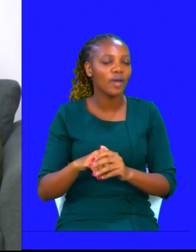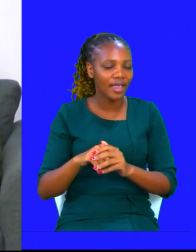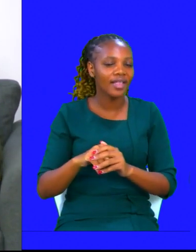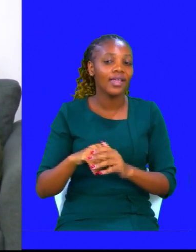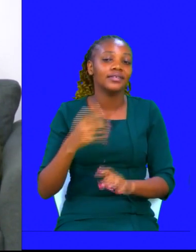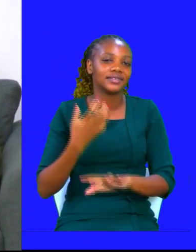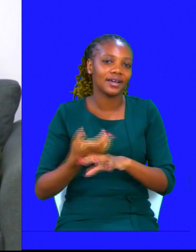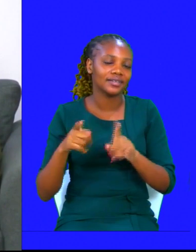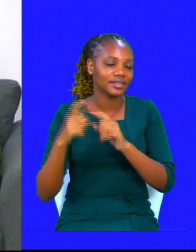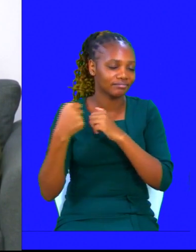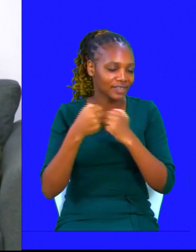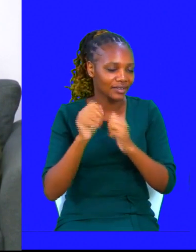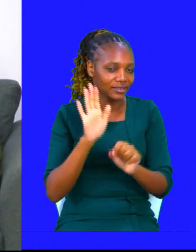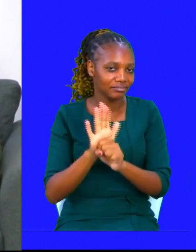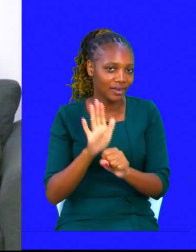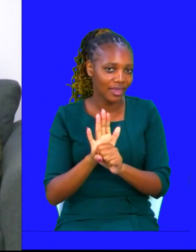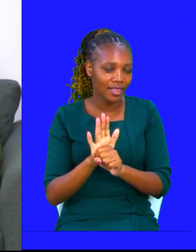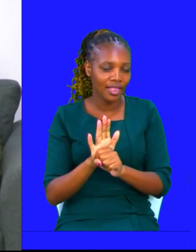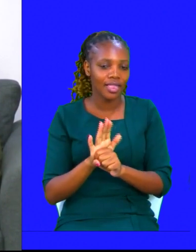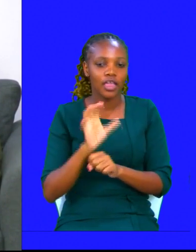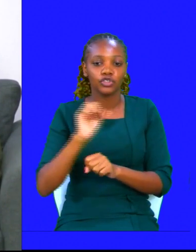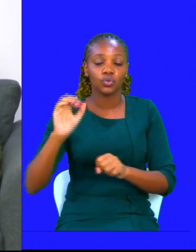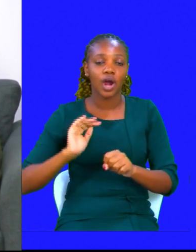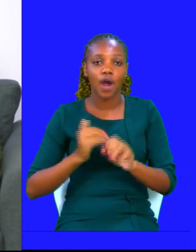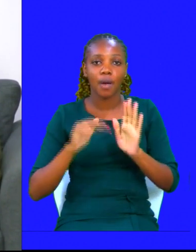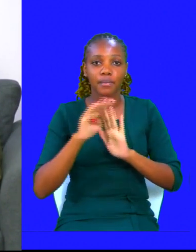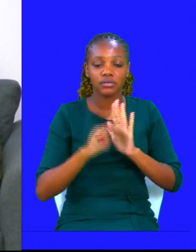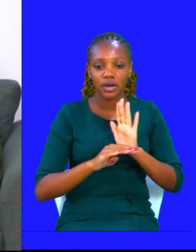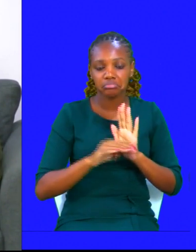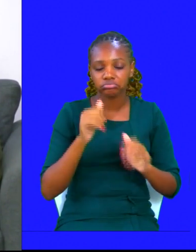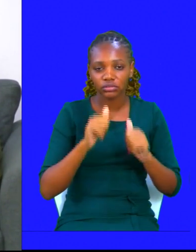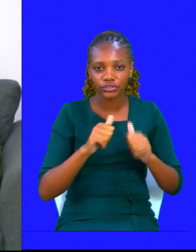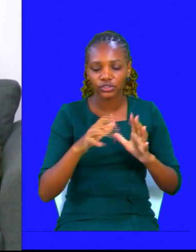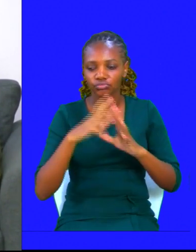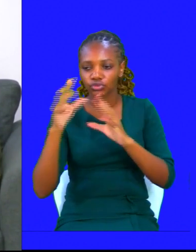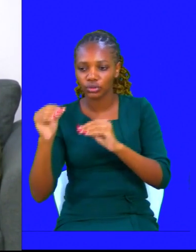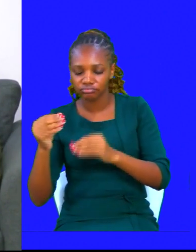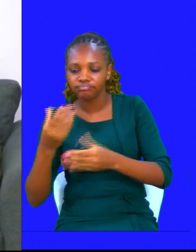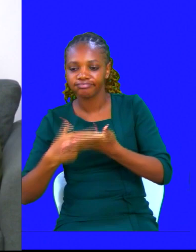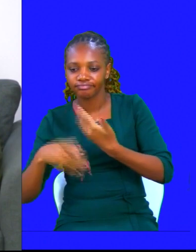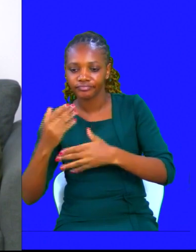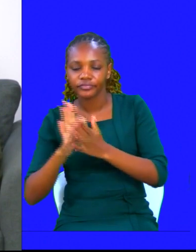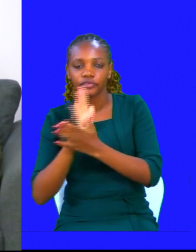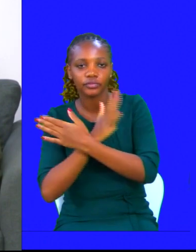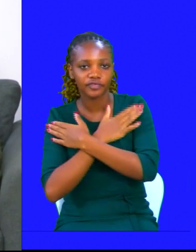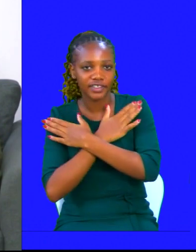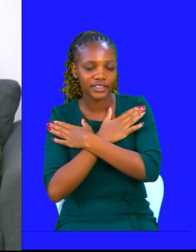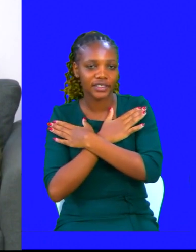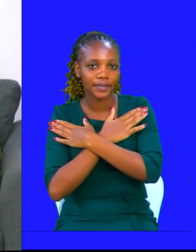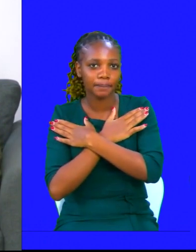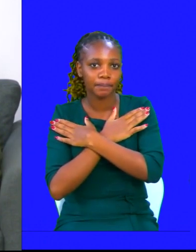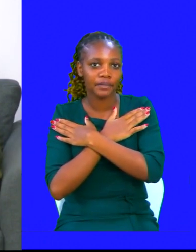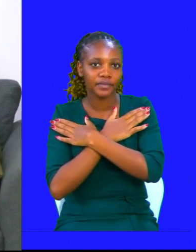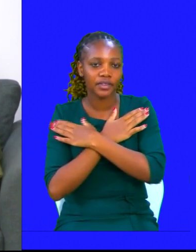and very challenging. So our program used to go meet our fellow friends and other people, and we